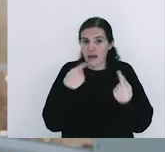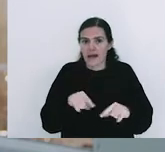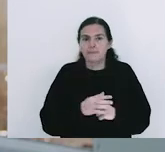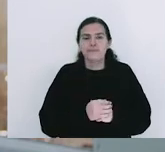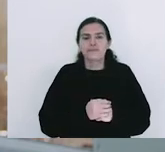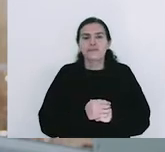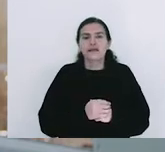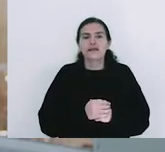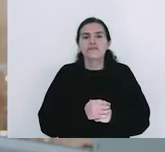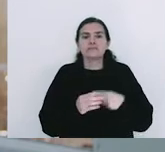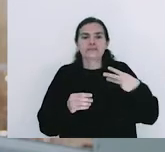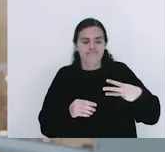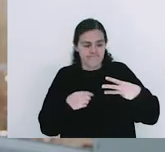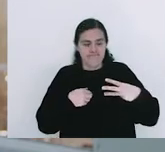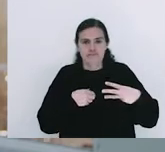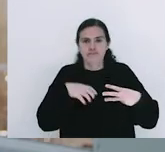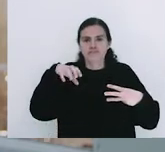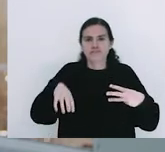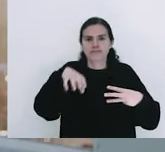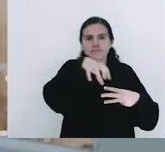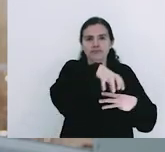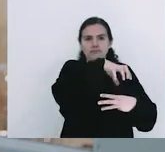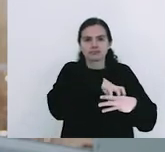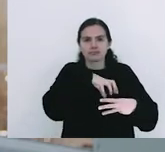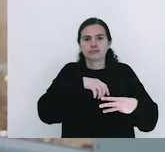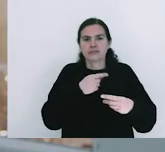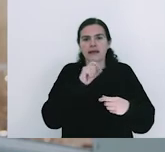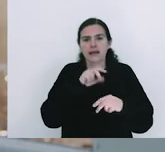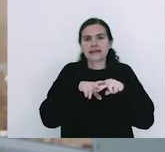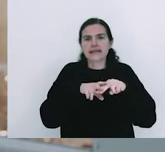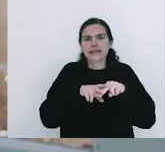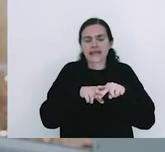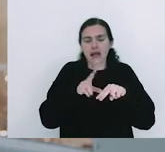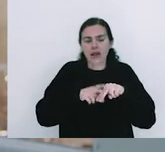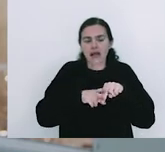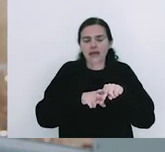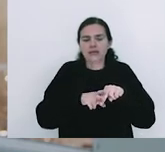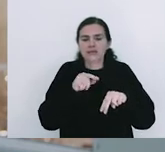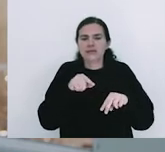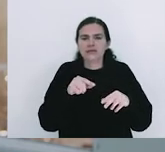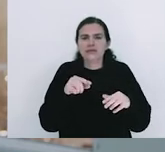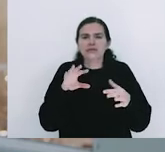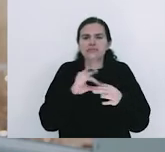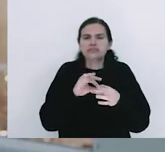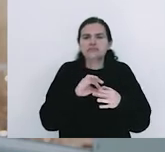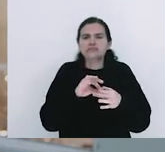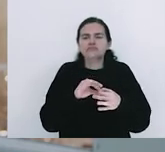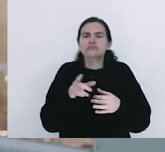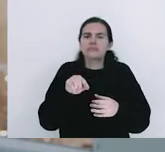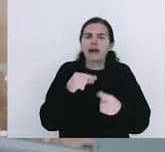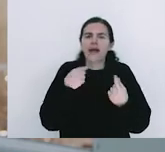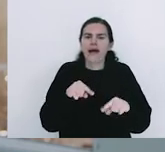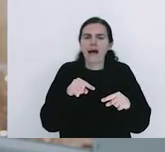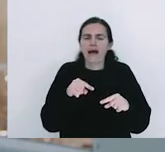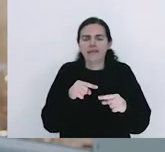this freestanding, self-sufficient cells room are also